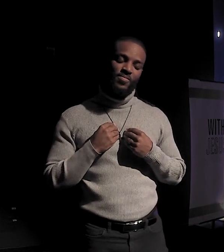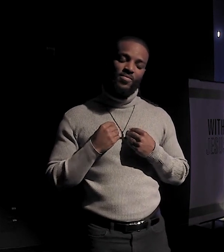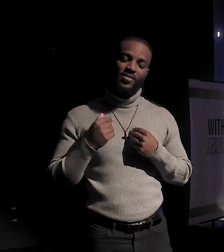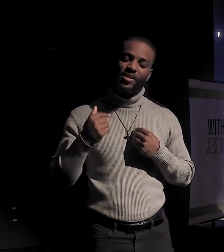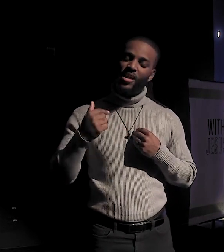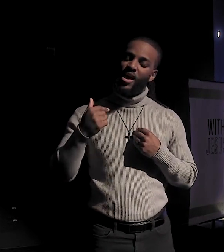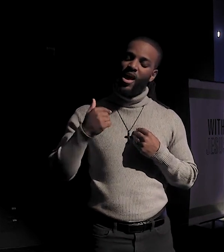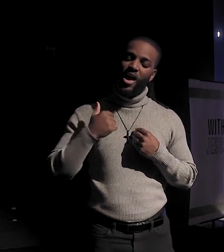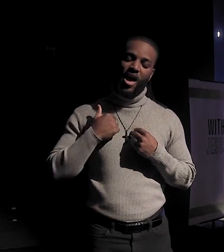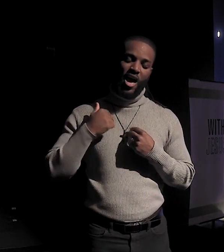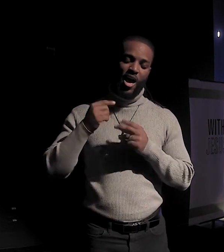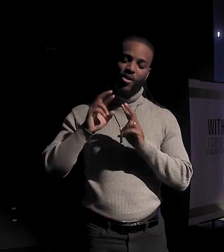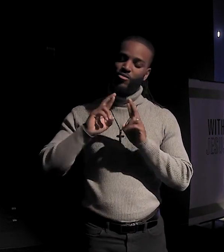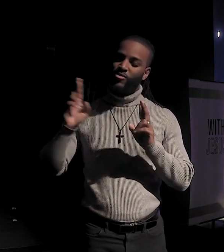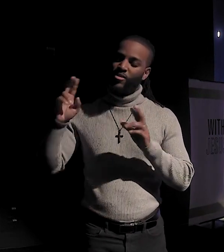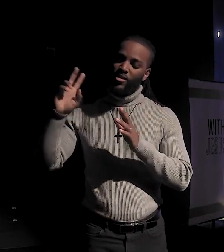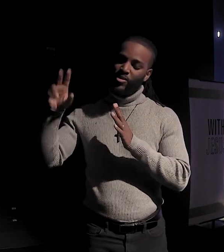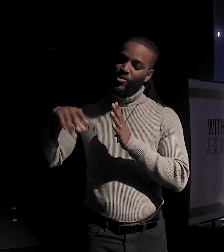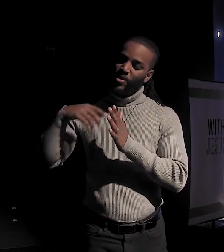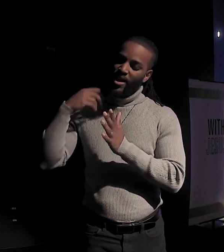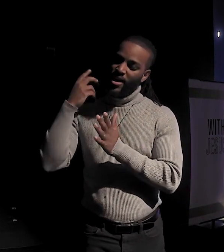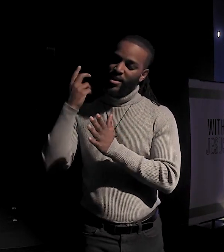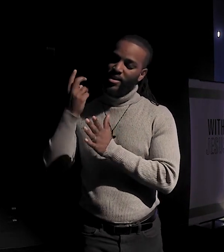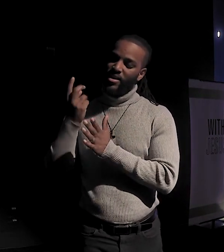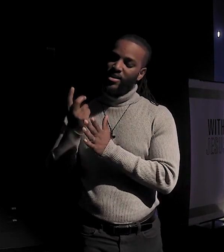I'm all the way in.